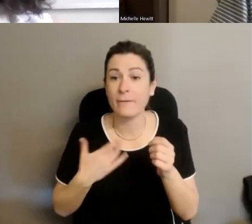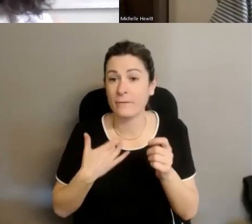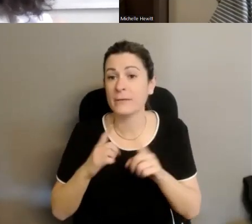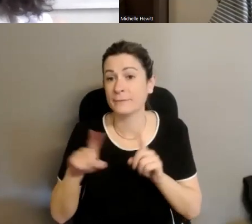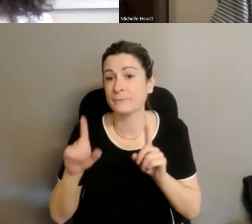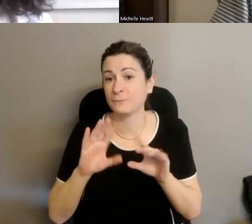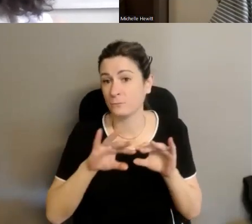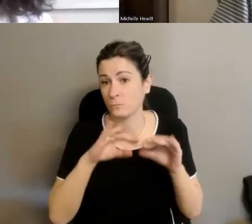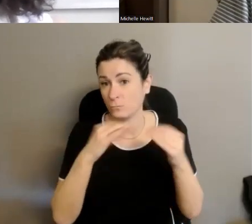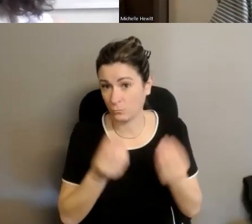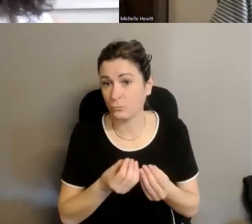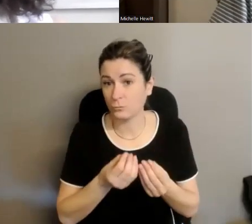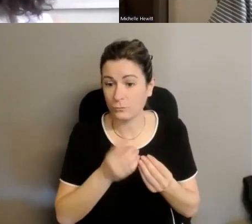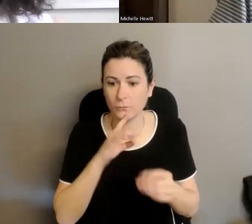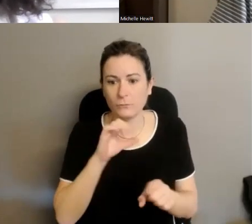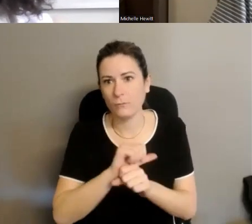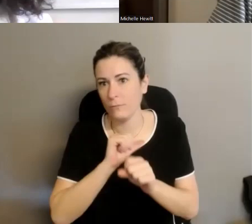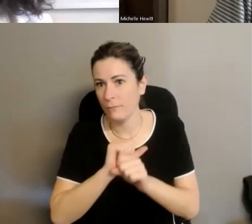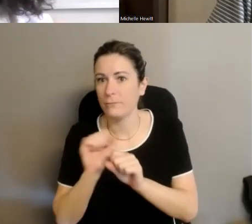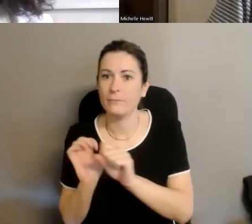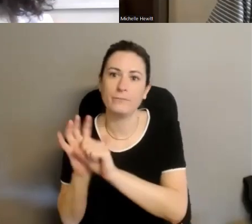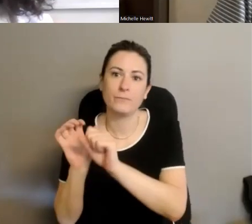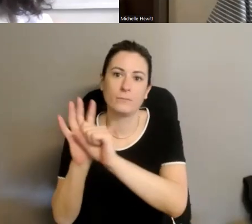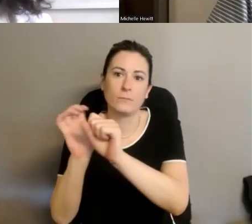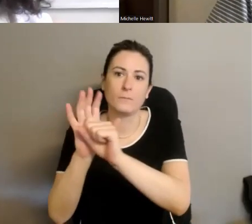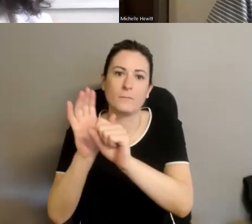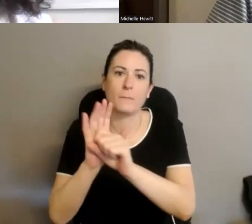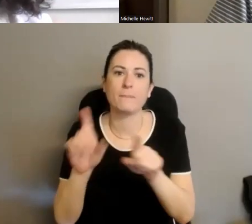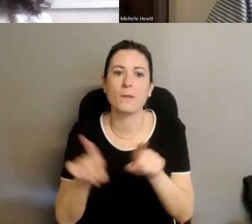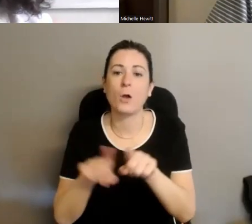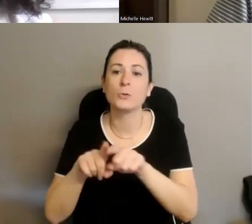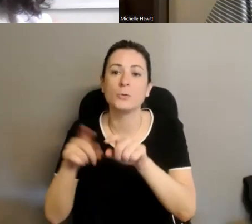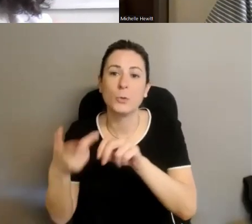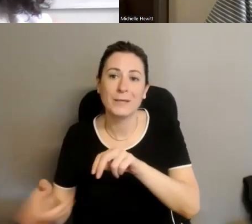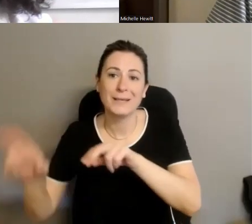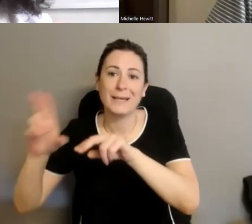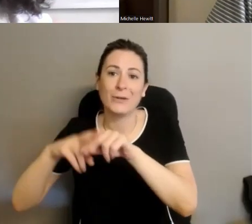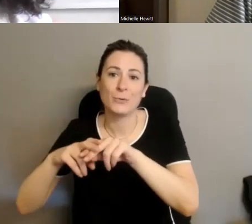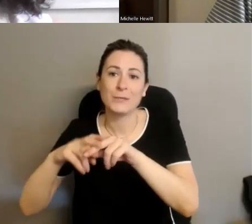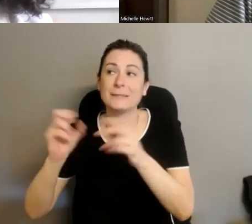the supply of non-market housing.